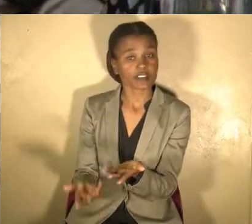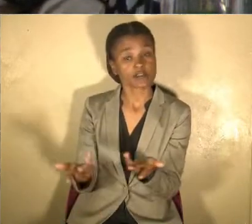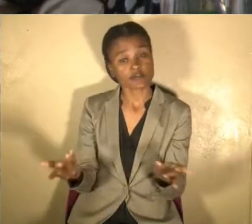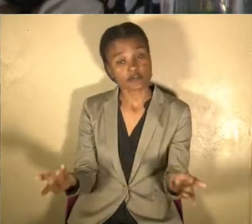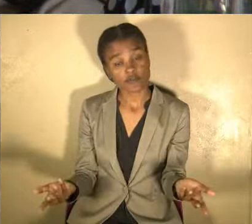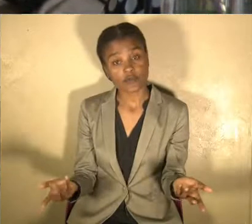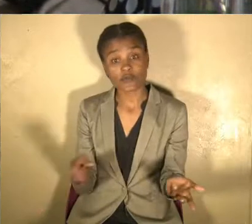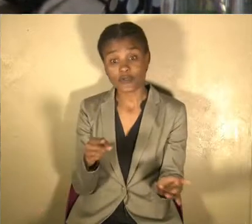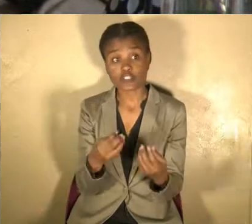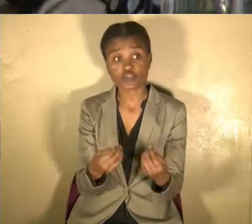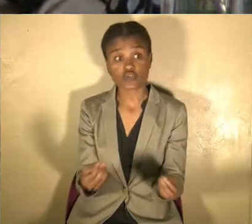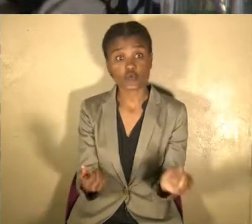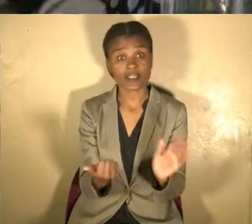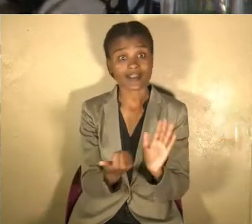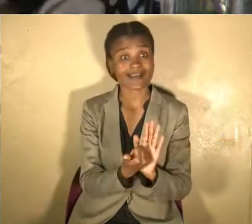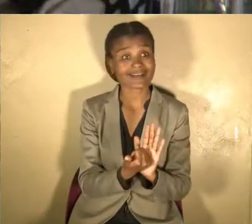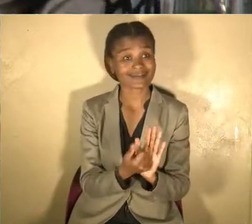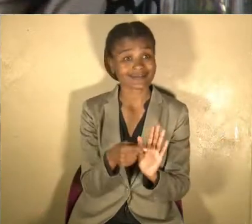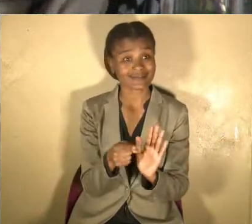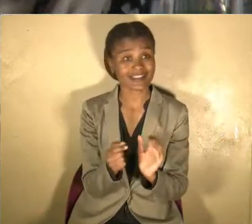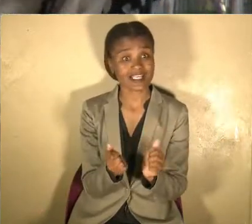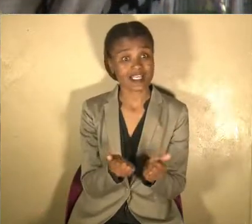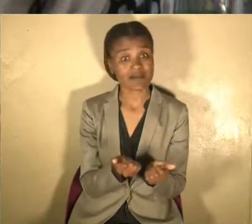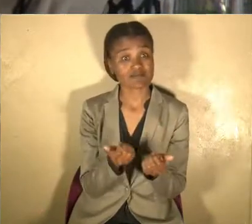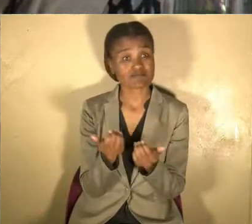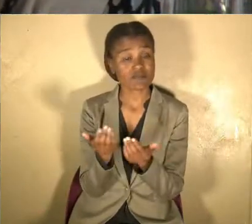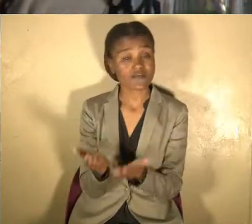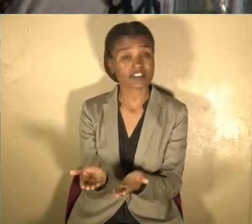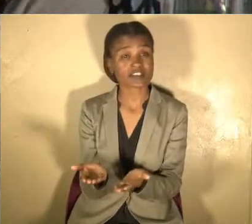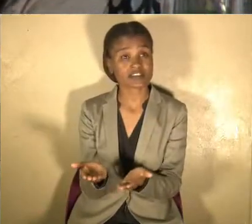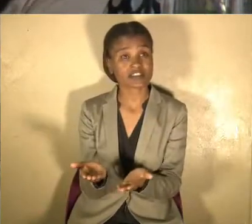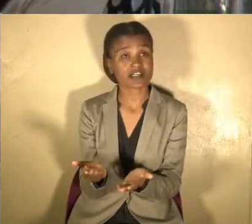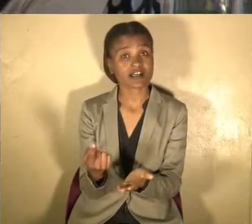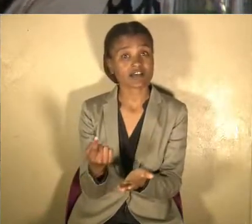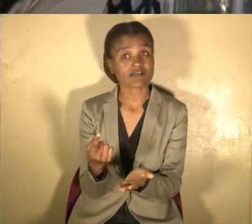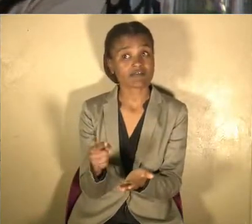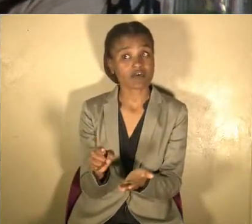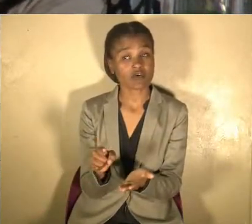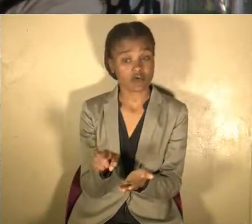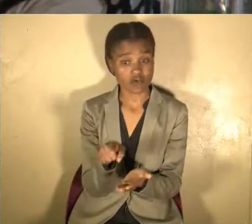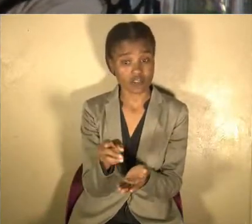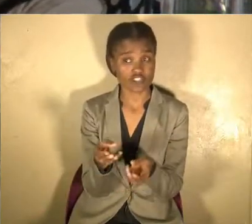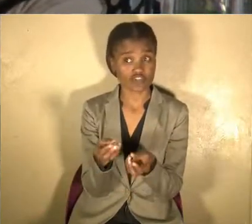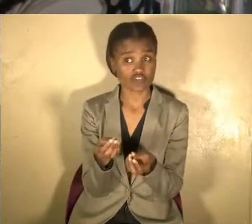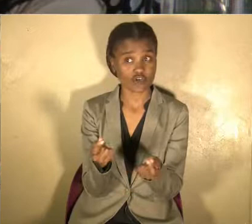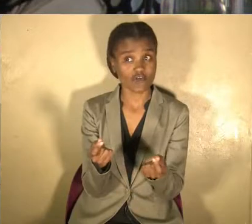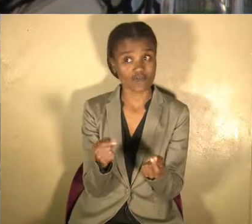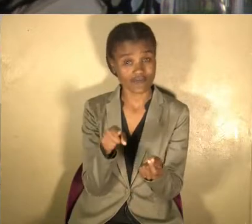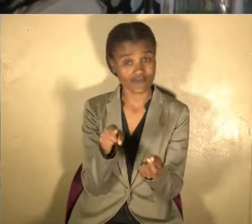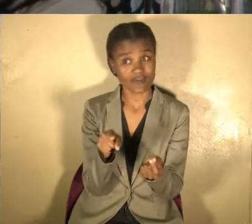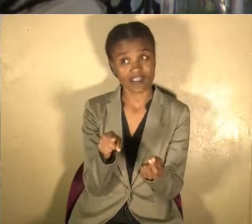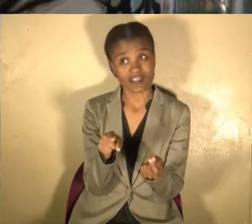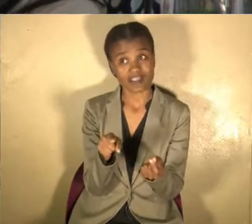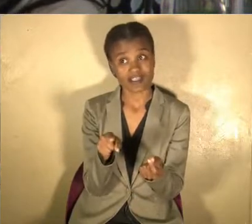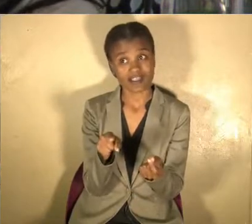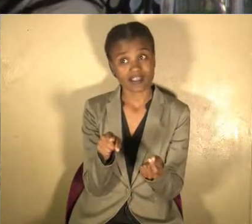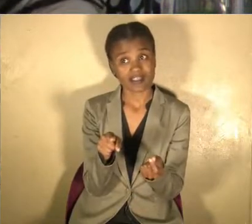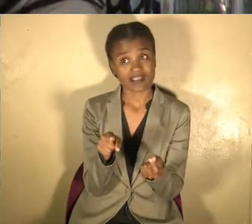basically, Children's Act aina provision or in this bill, address the way it puts